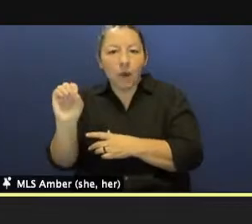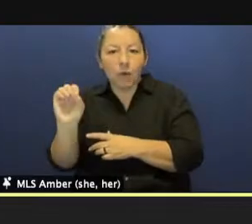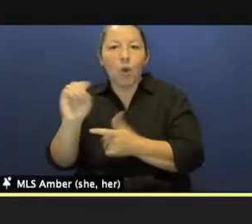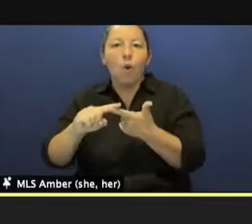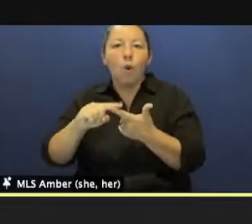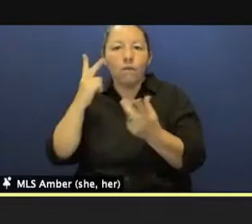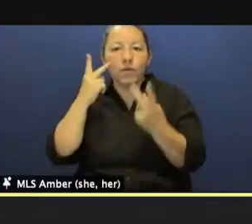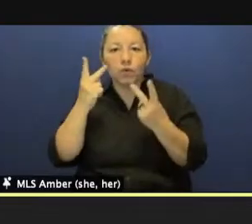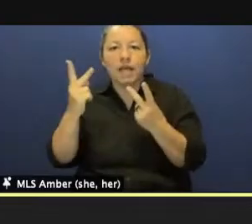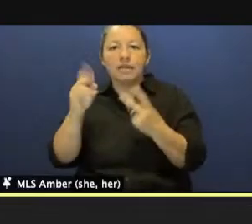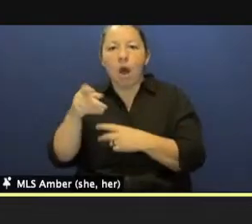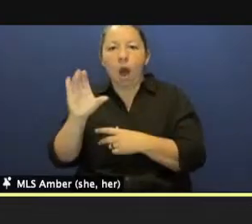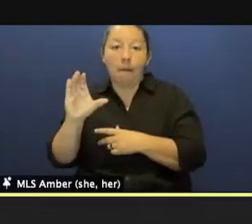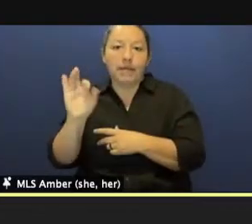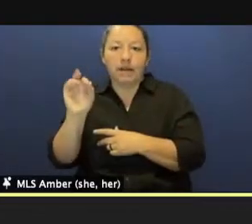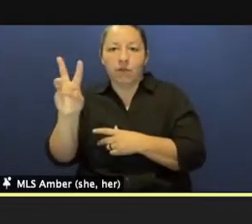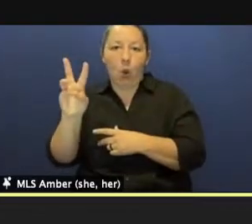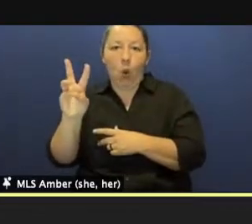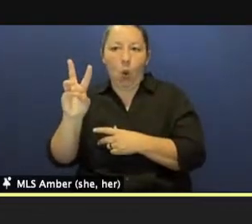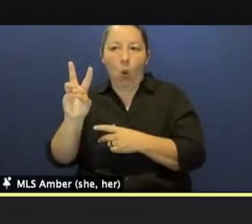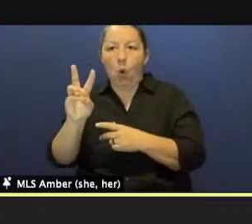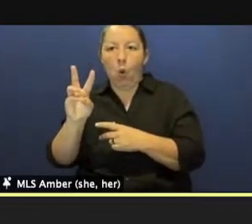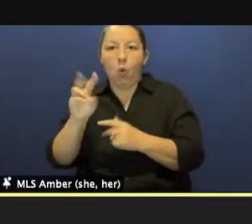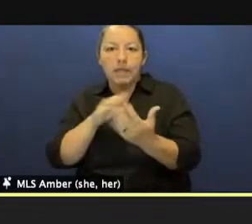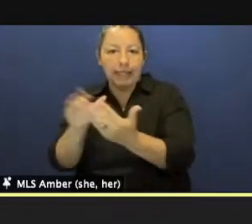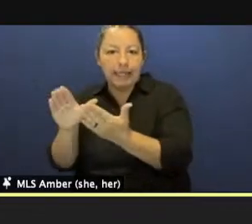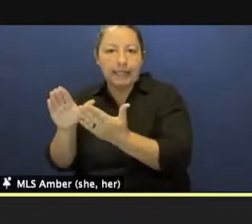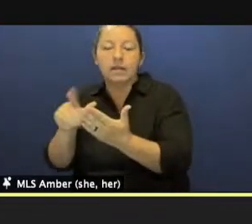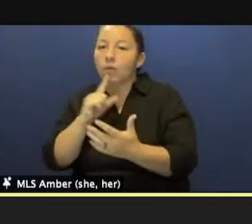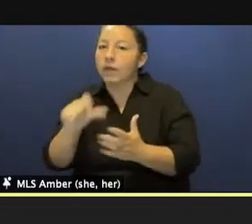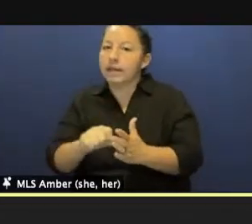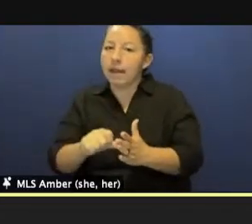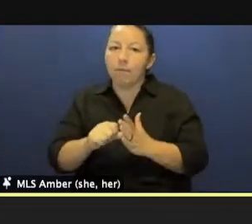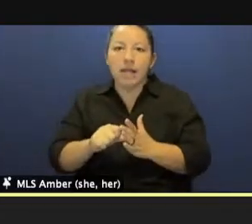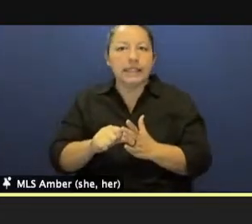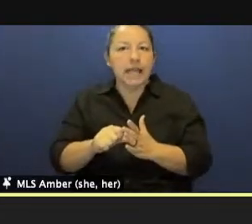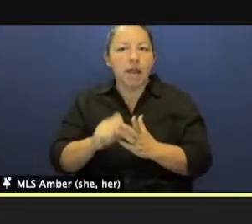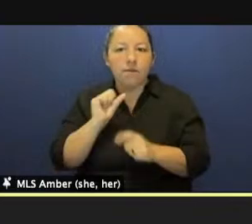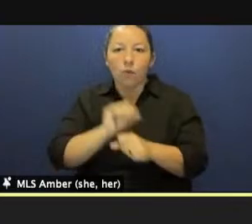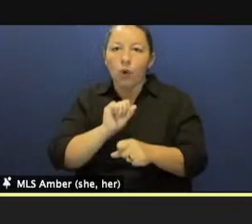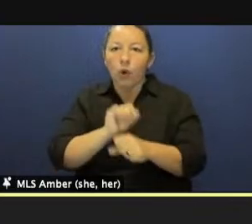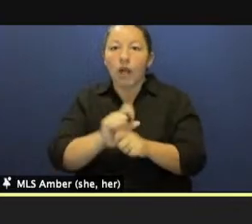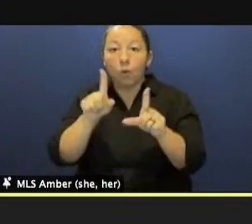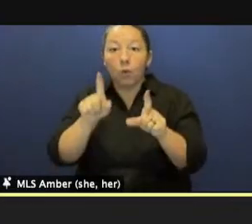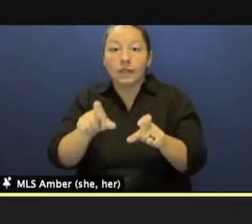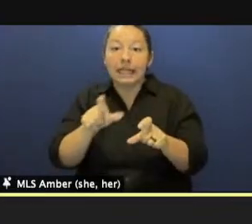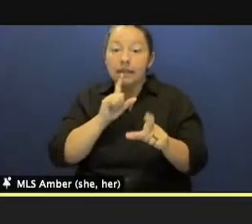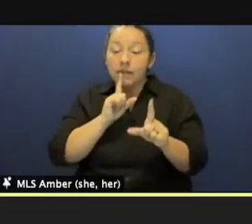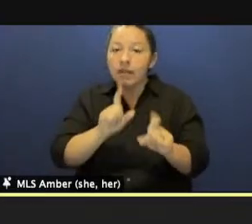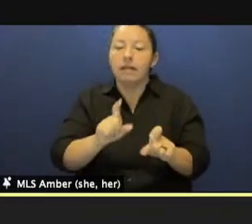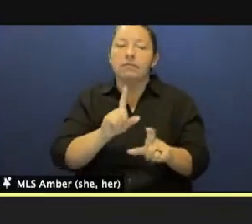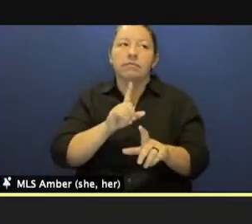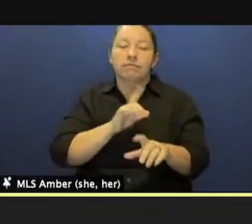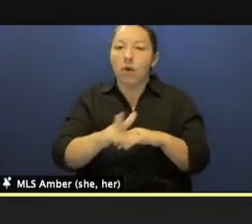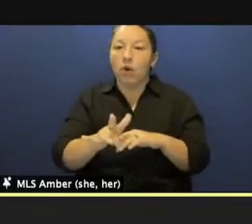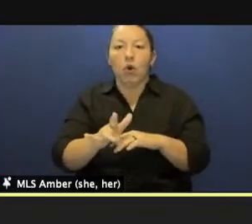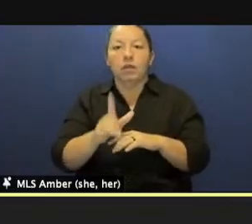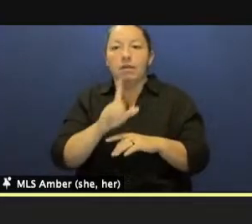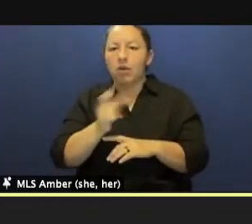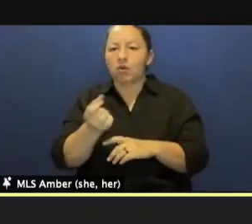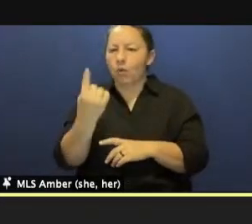flow techniques. So really quite impressive. And we're testing it very early to make sure we understand the limitations and to tune